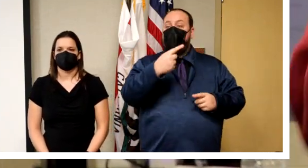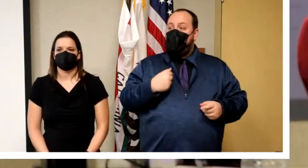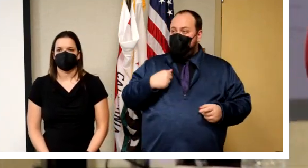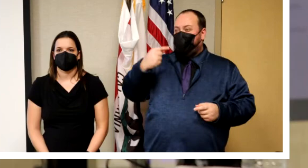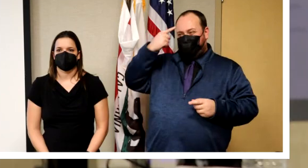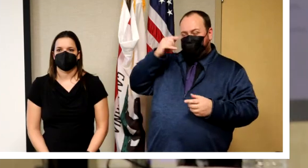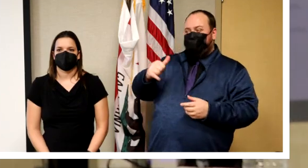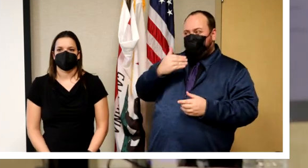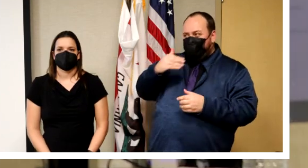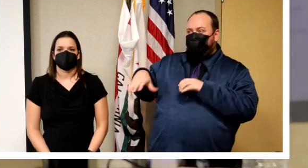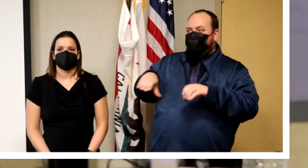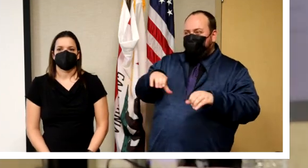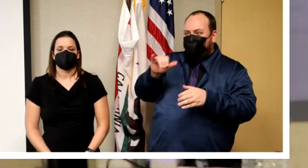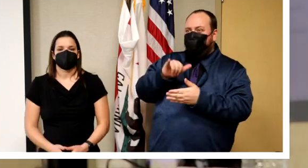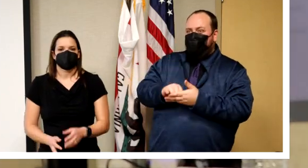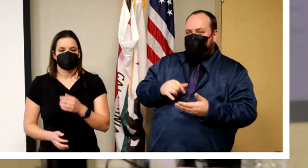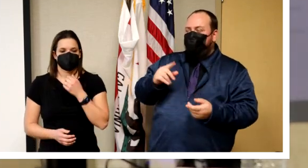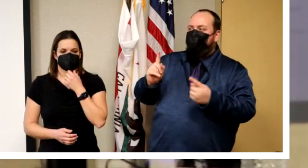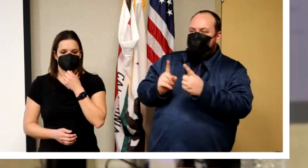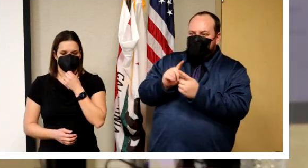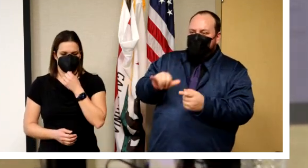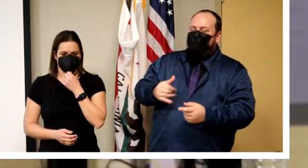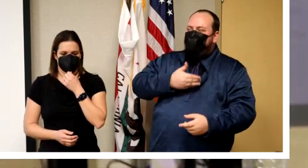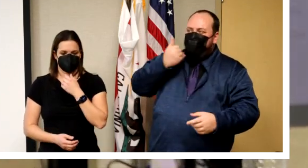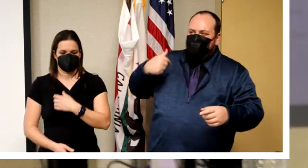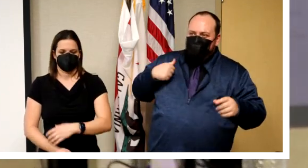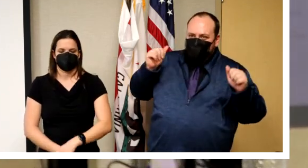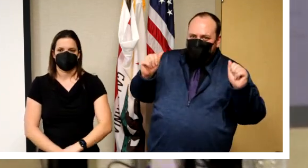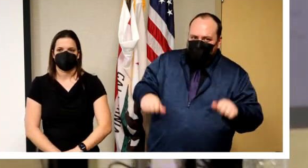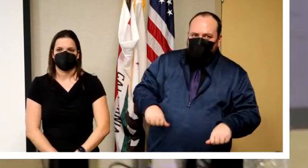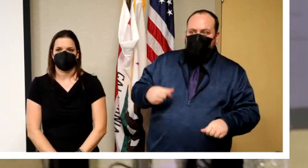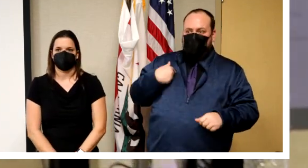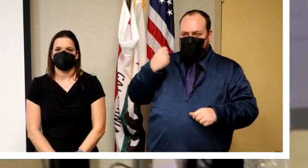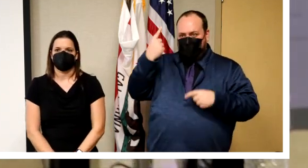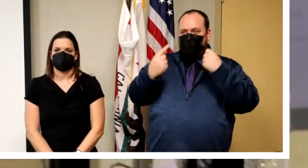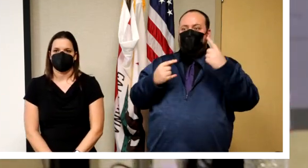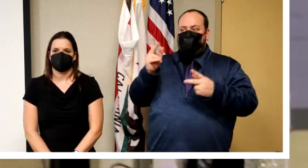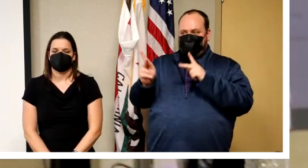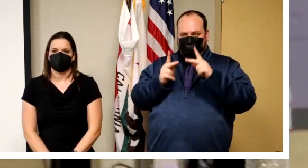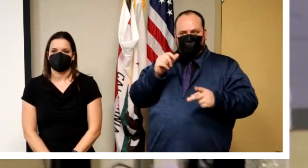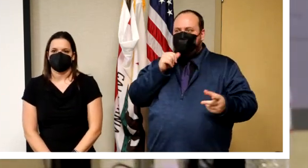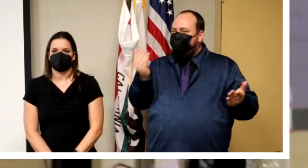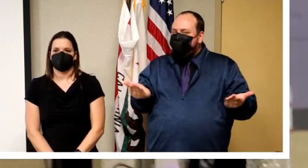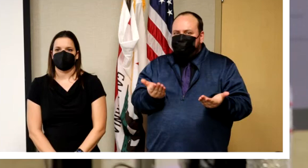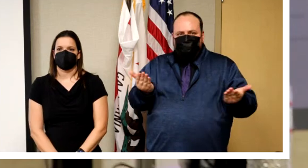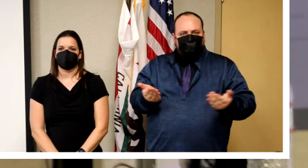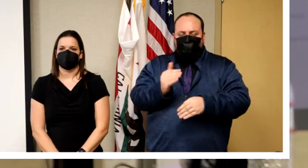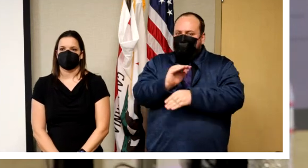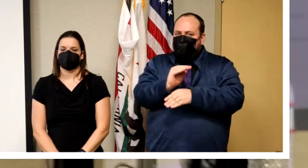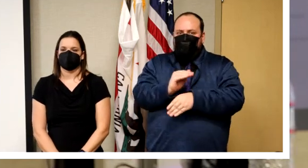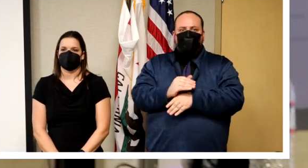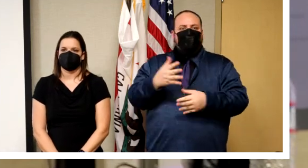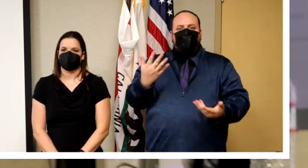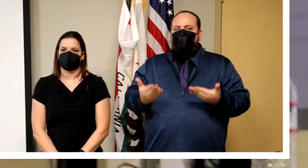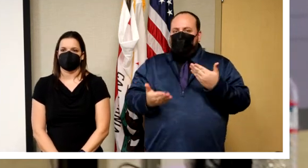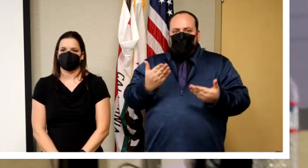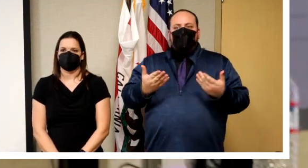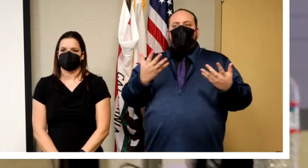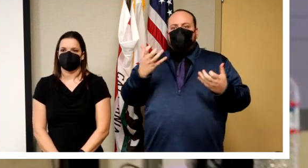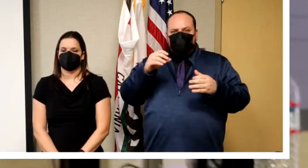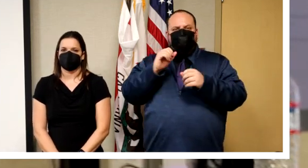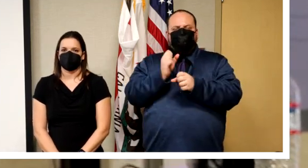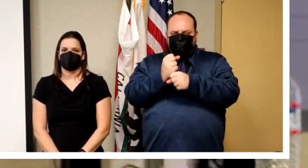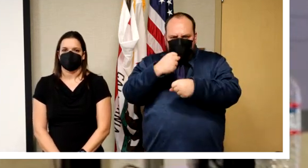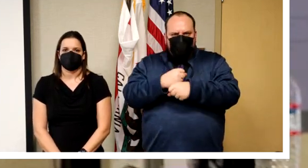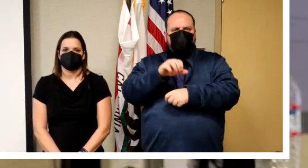to do that, meet that as best we can, but understanding there are people who aren't here tonight who will maybe want to put maps